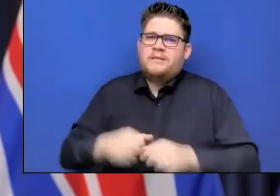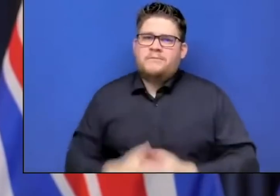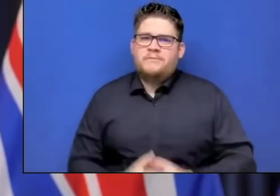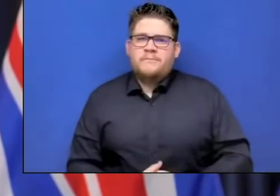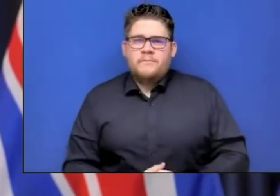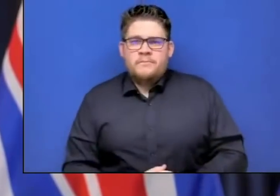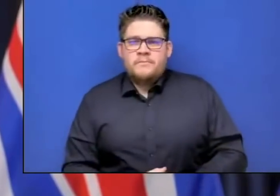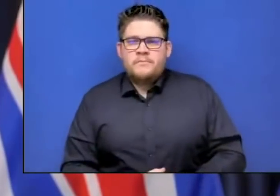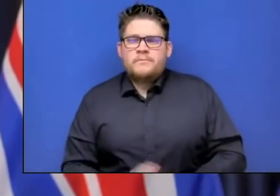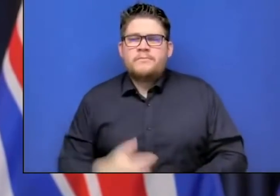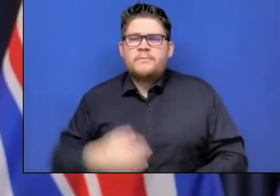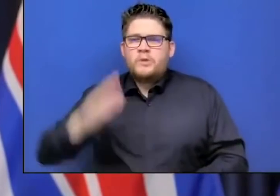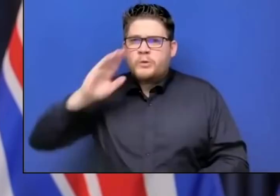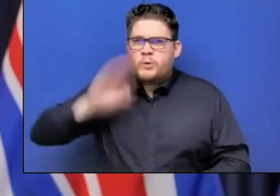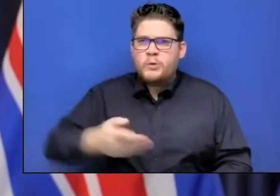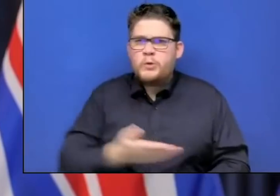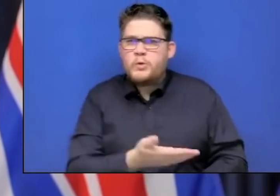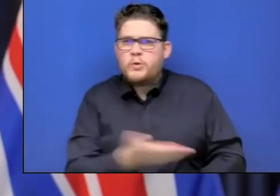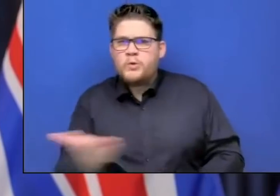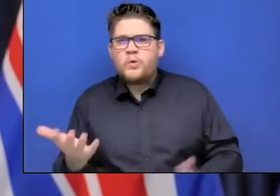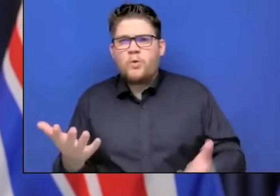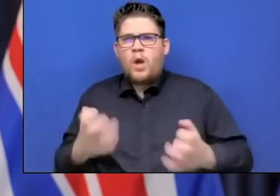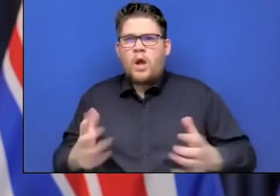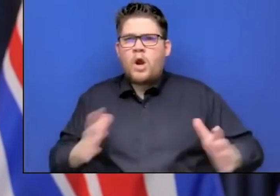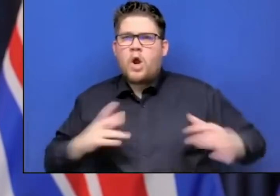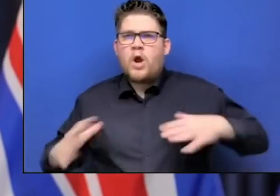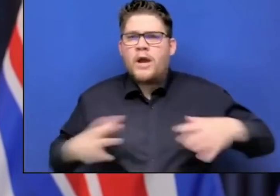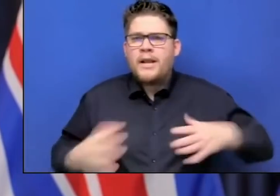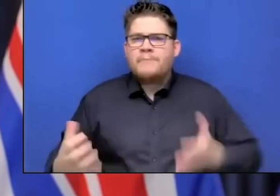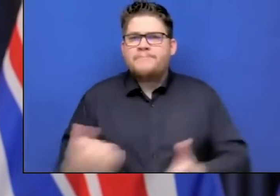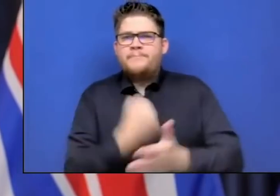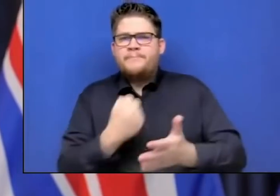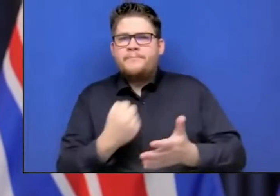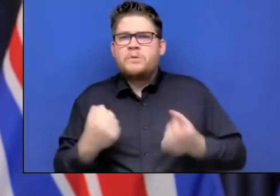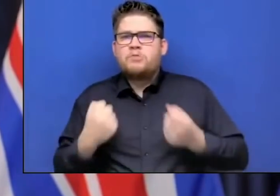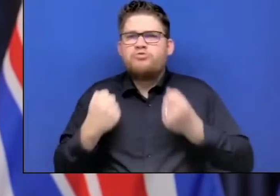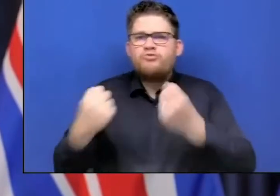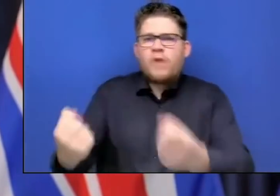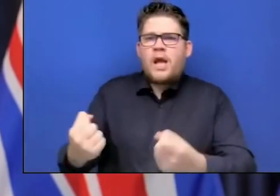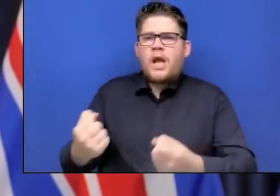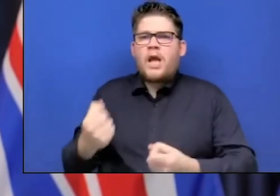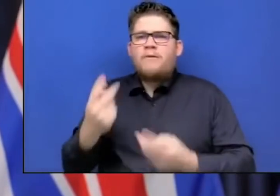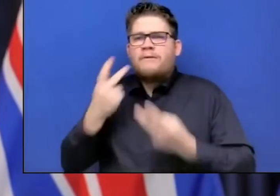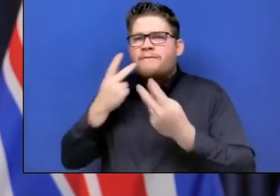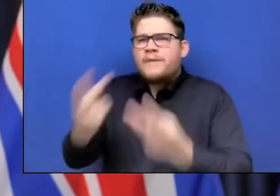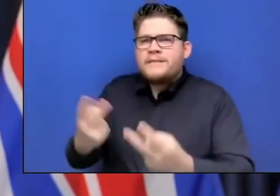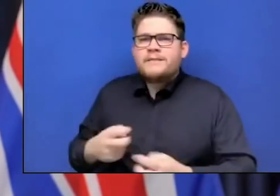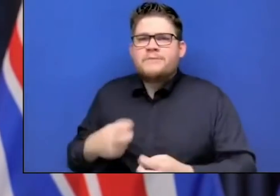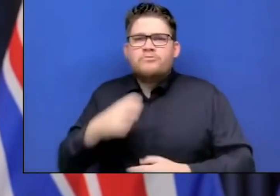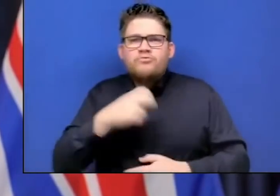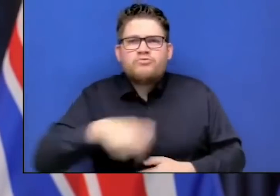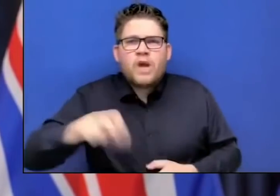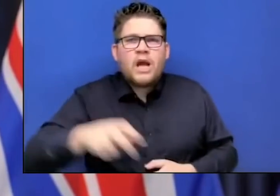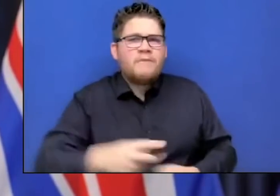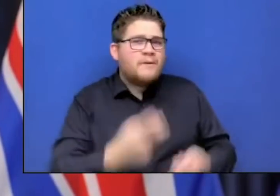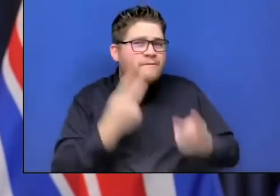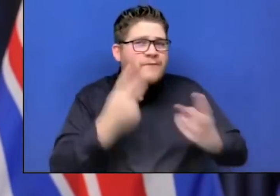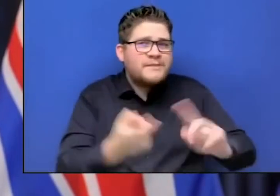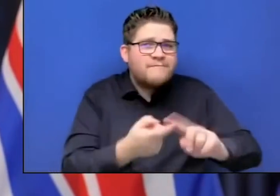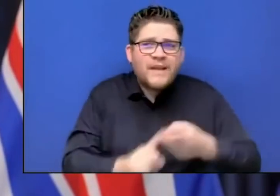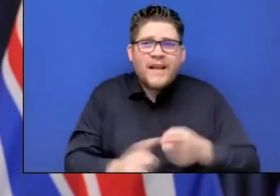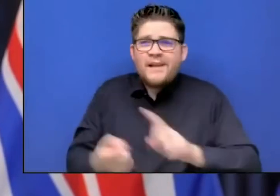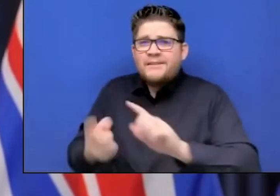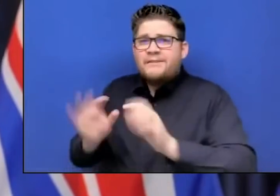to travel to see family and friends. We understand that people want to be able to make travel plans, and we are working to make